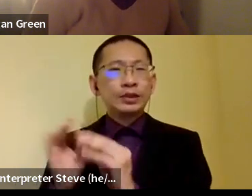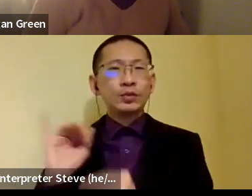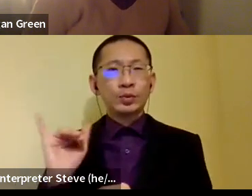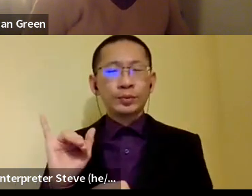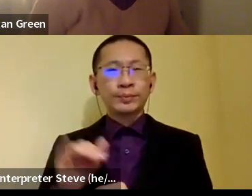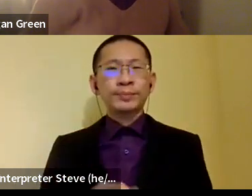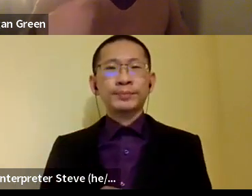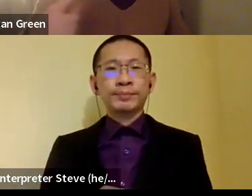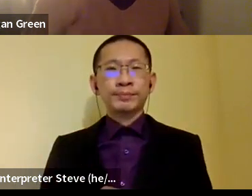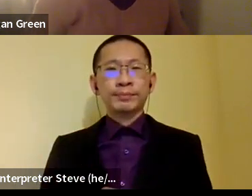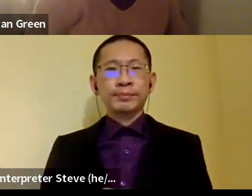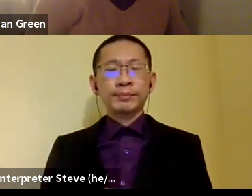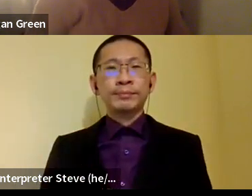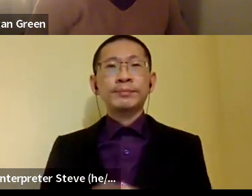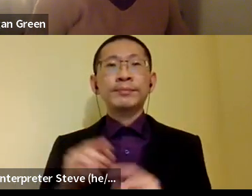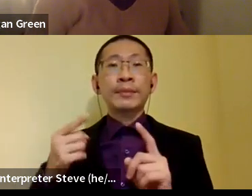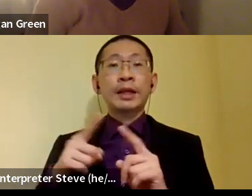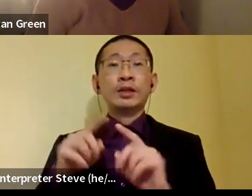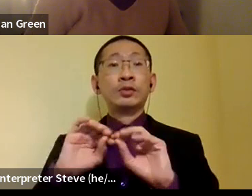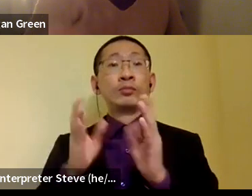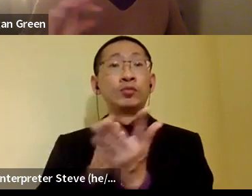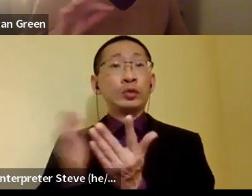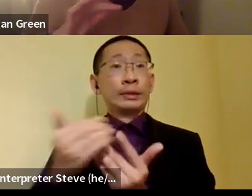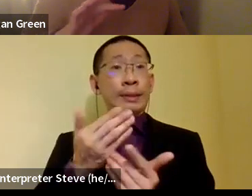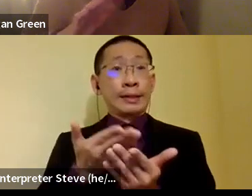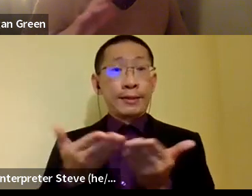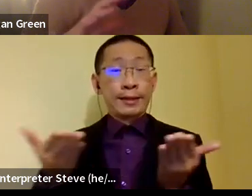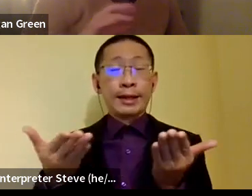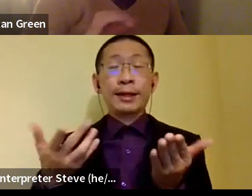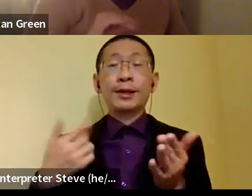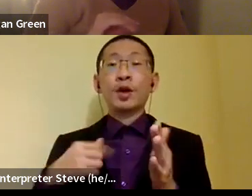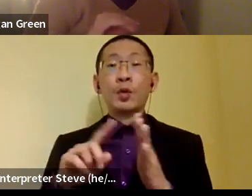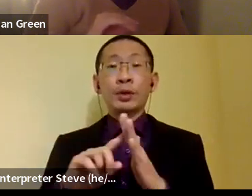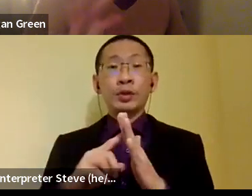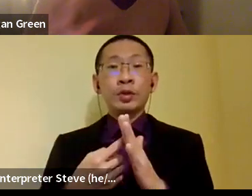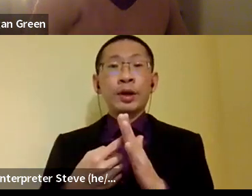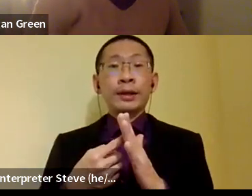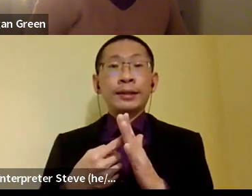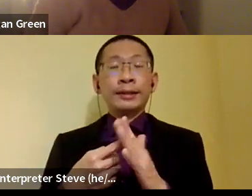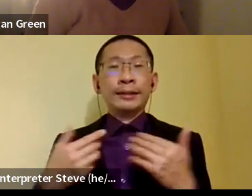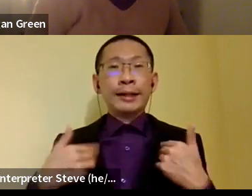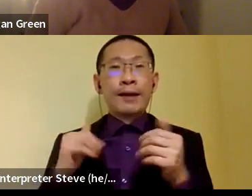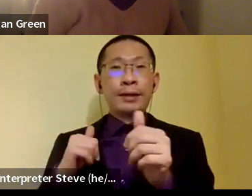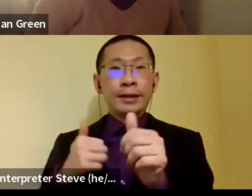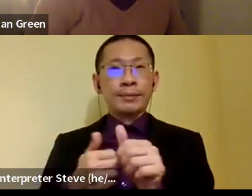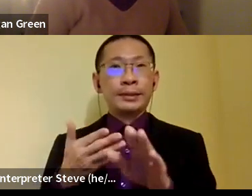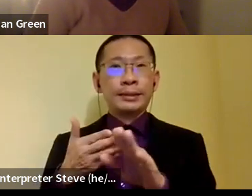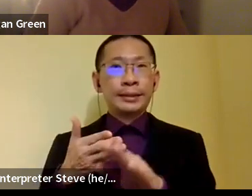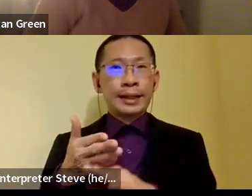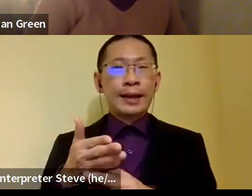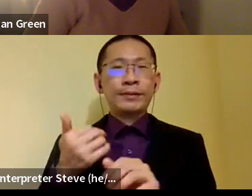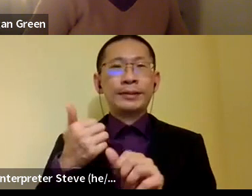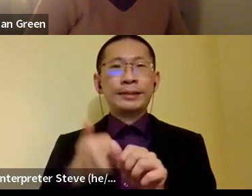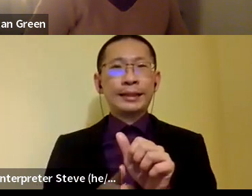And then we, back to the transparency thing, we started doing like a update after